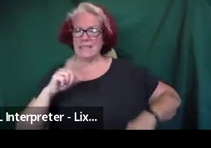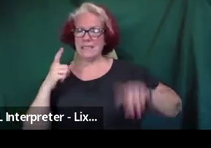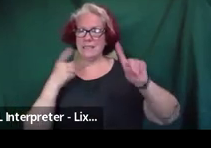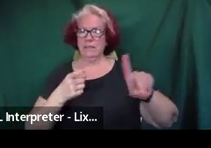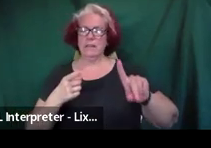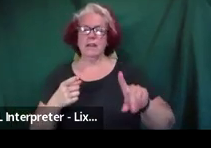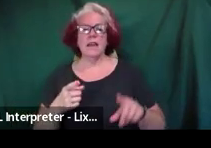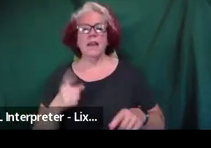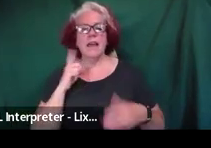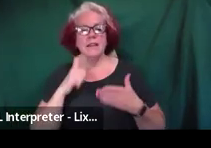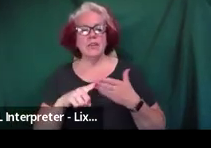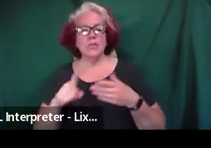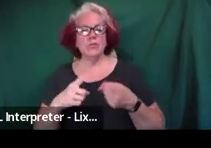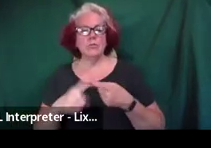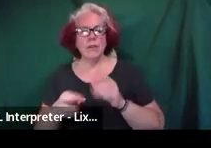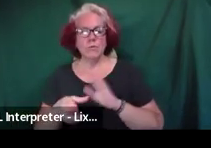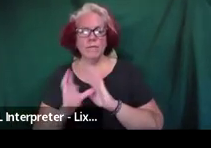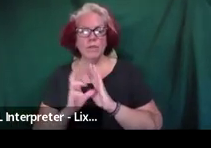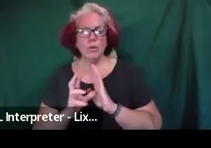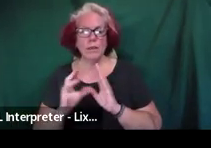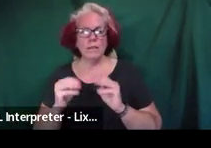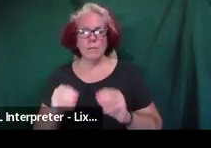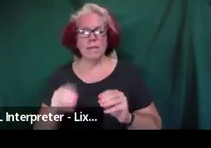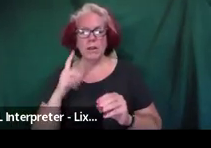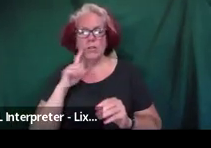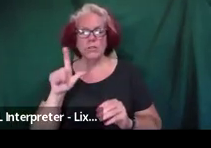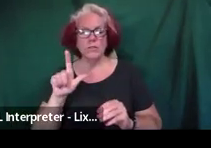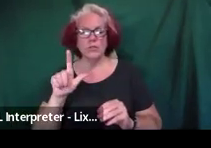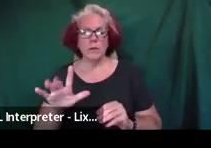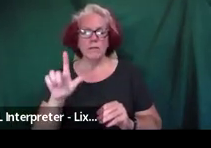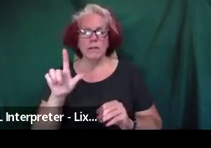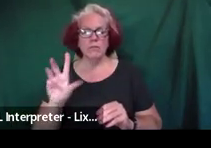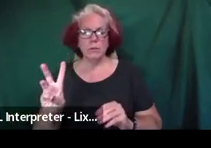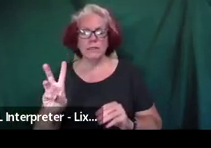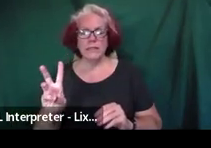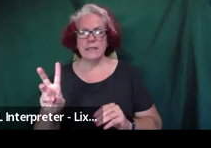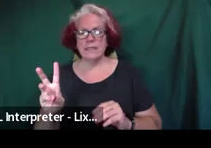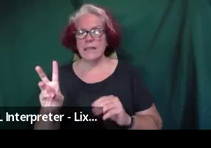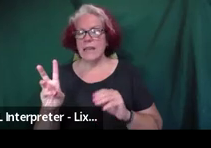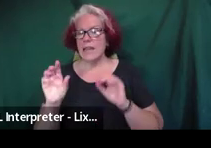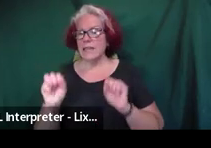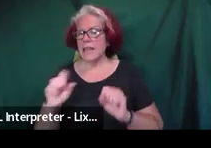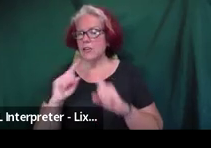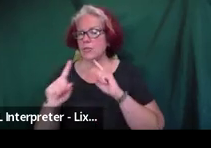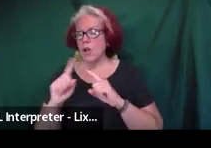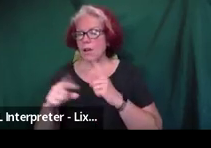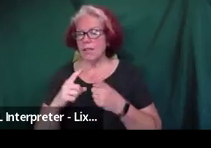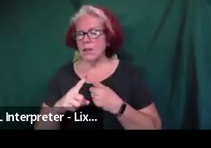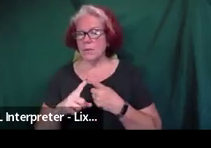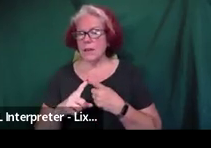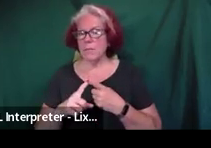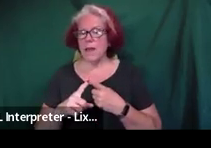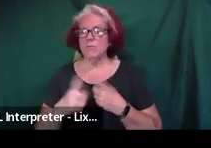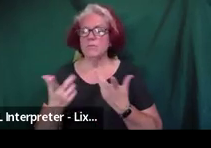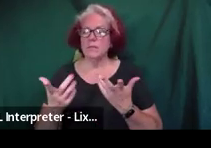notes here around the reviewing the methodologies for 25-26. So Dr. Huntoon, can you talk a bit about, again, industry